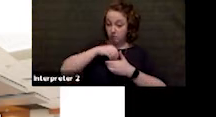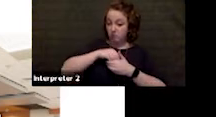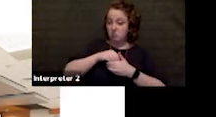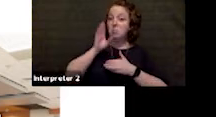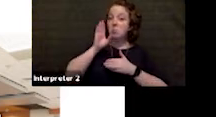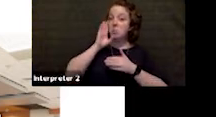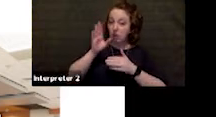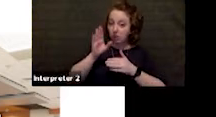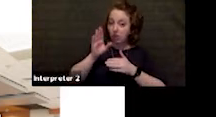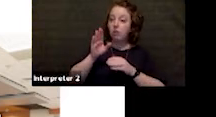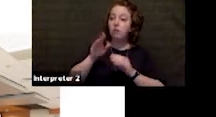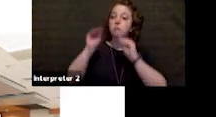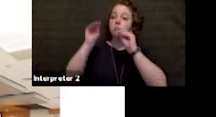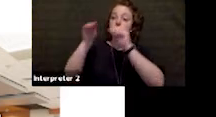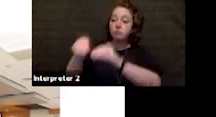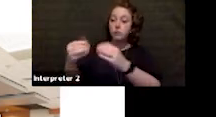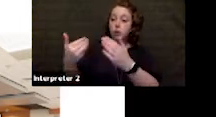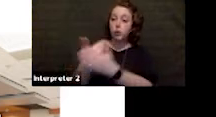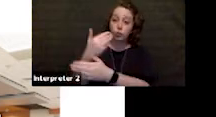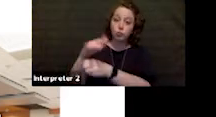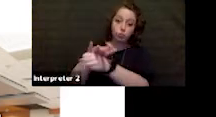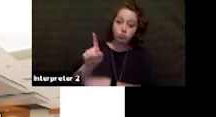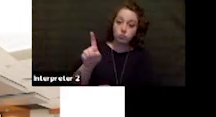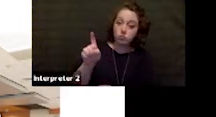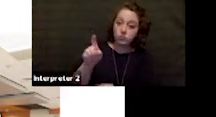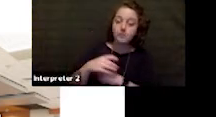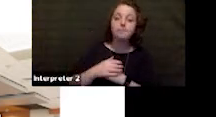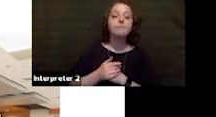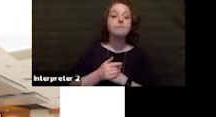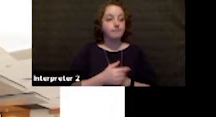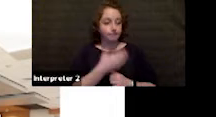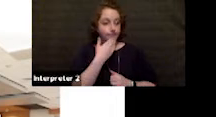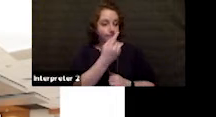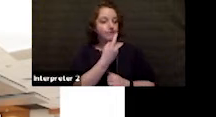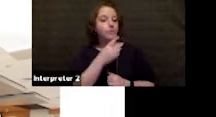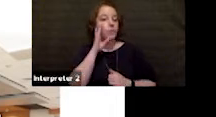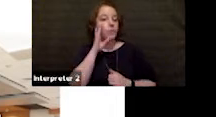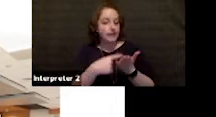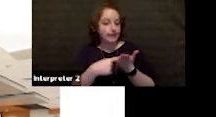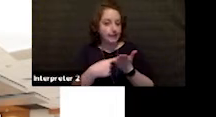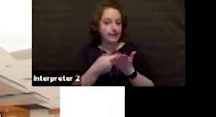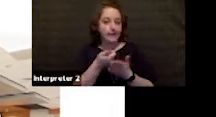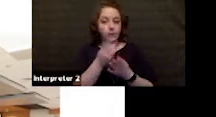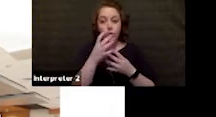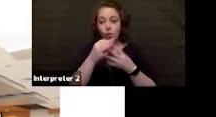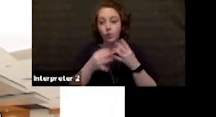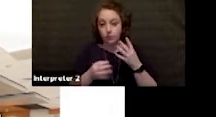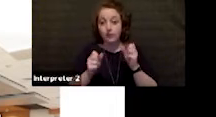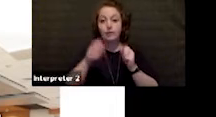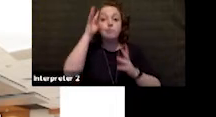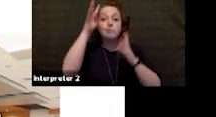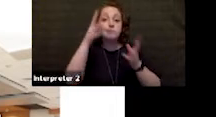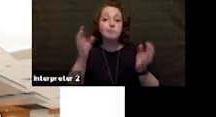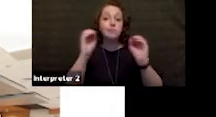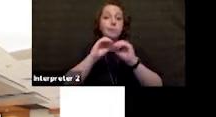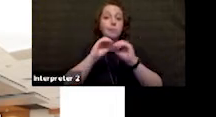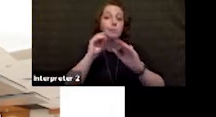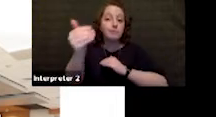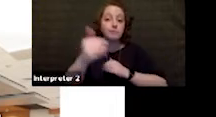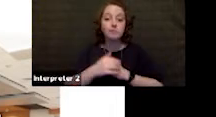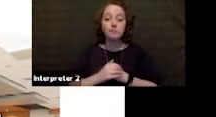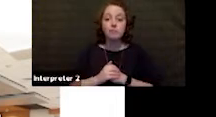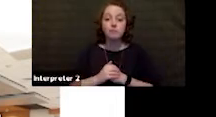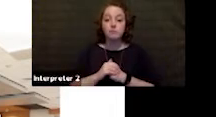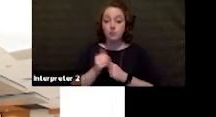going to come up with a couple different options here to be discussed, and you can always come up with more. So in any of the scenarios that suggest